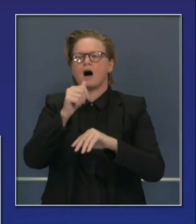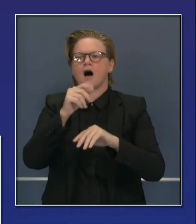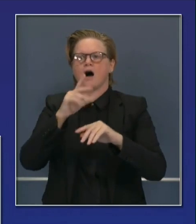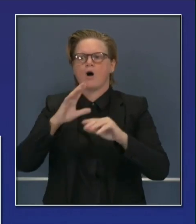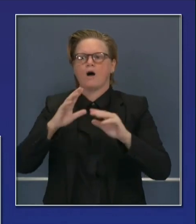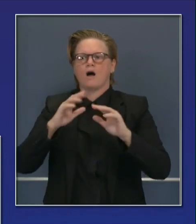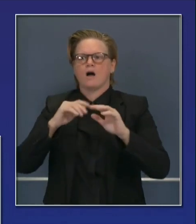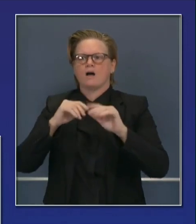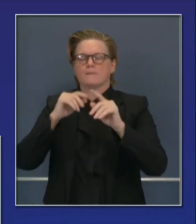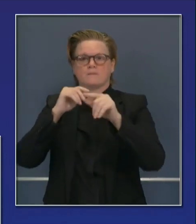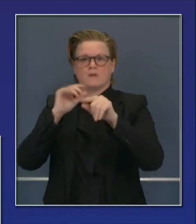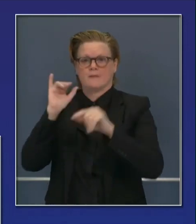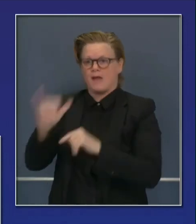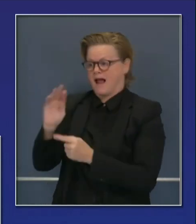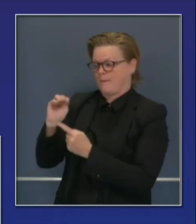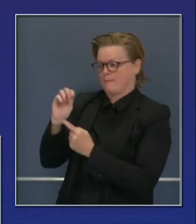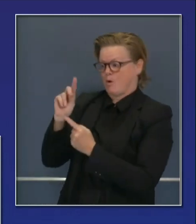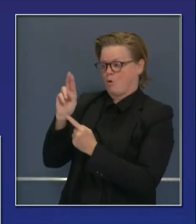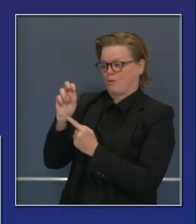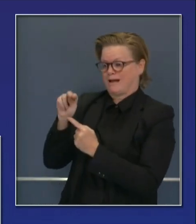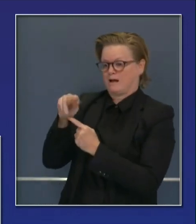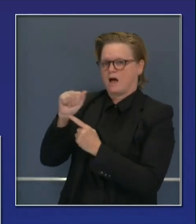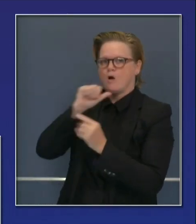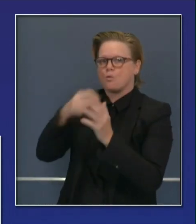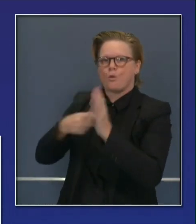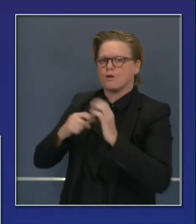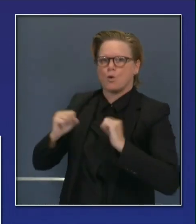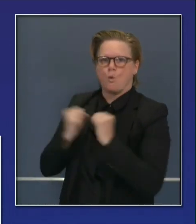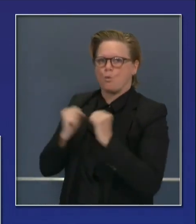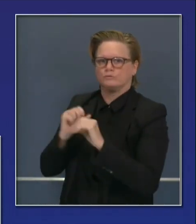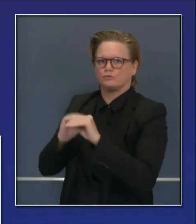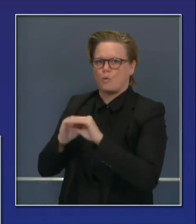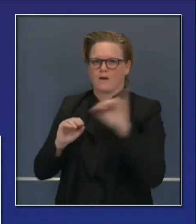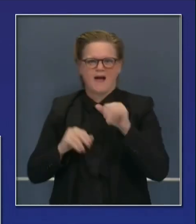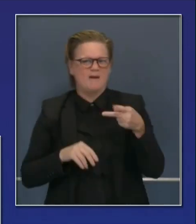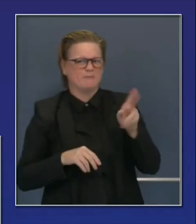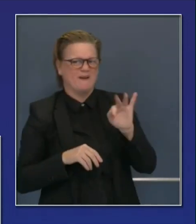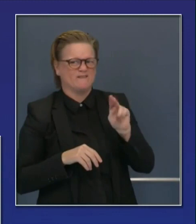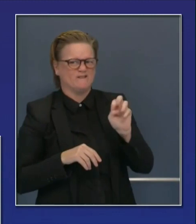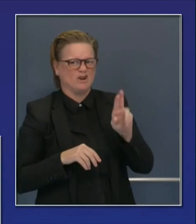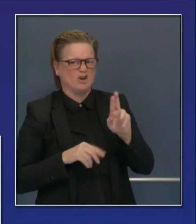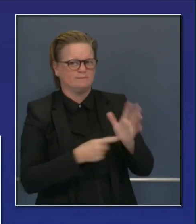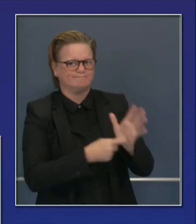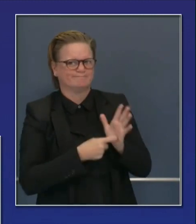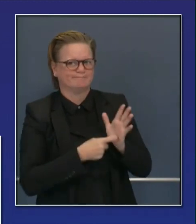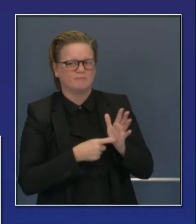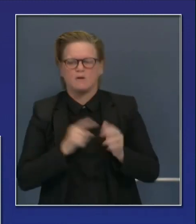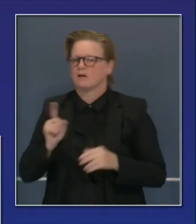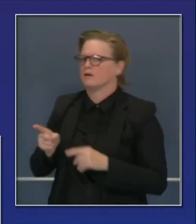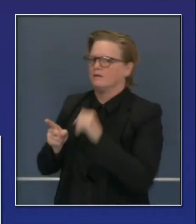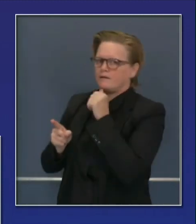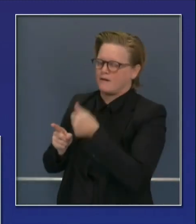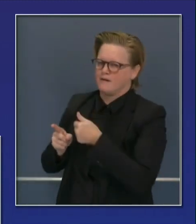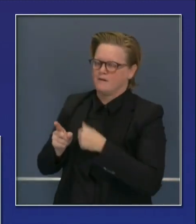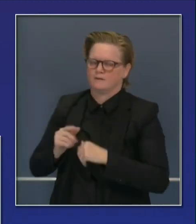storage vaccines. These are just cold storage vaccines. And so it's a different distribution strategy. It